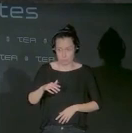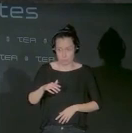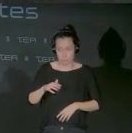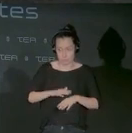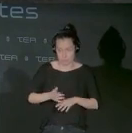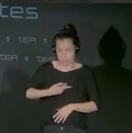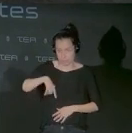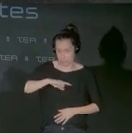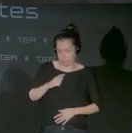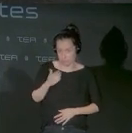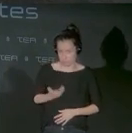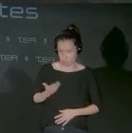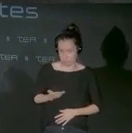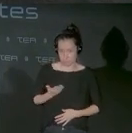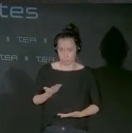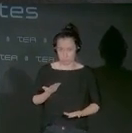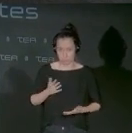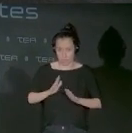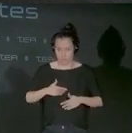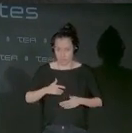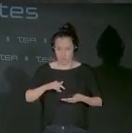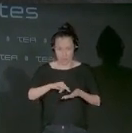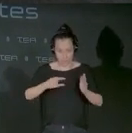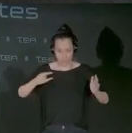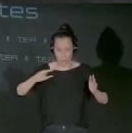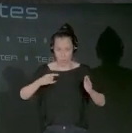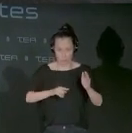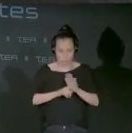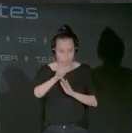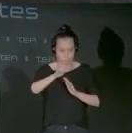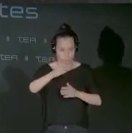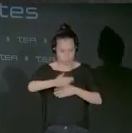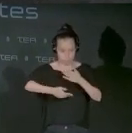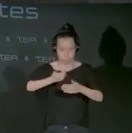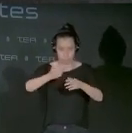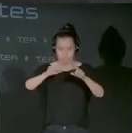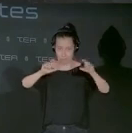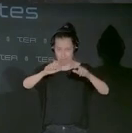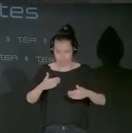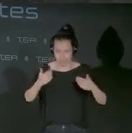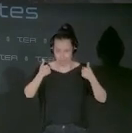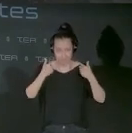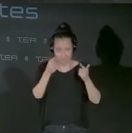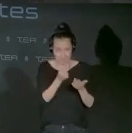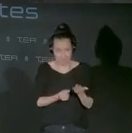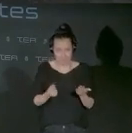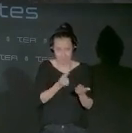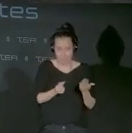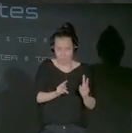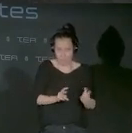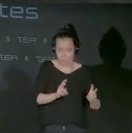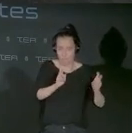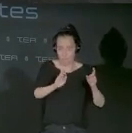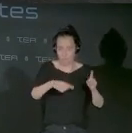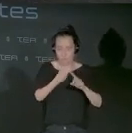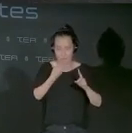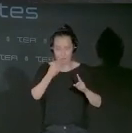game engine, whether that is design, etc., we increasingly see how these technologies can benefit other